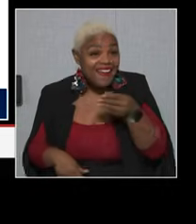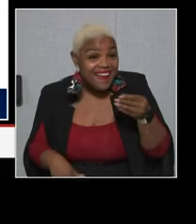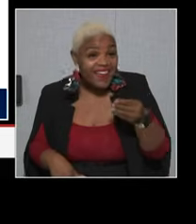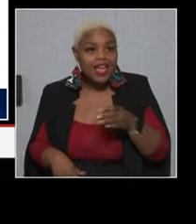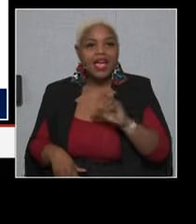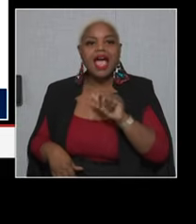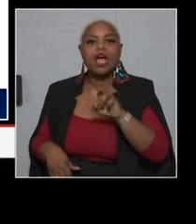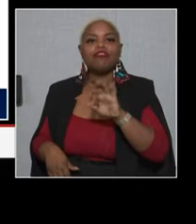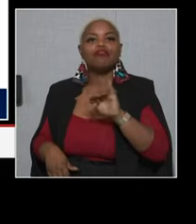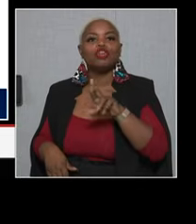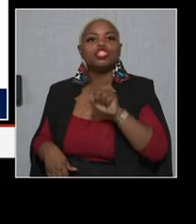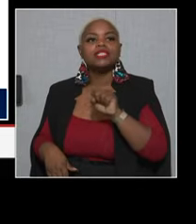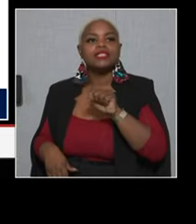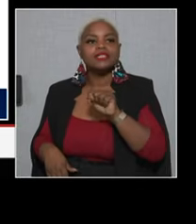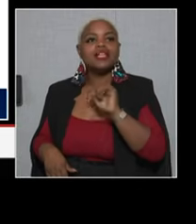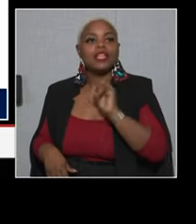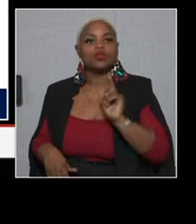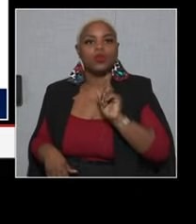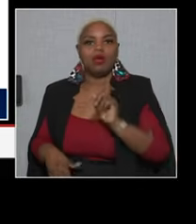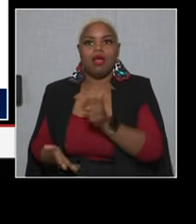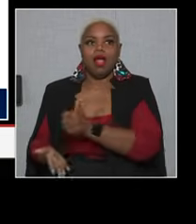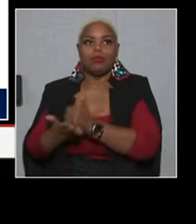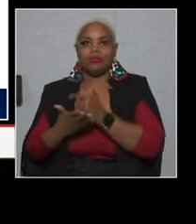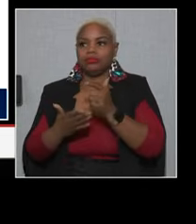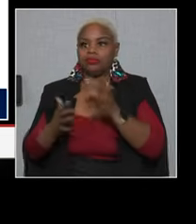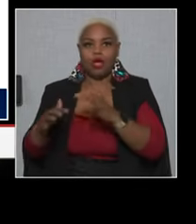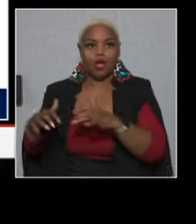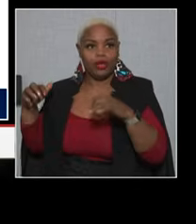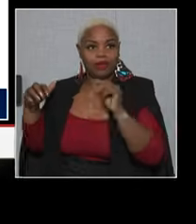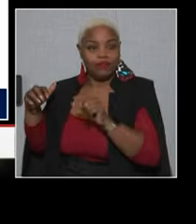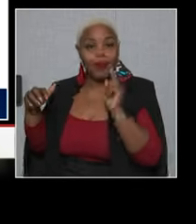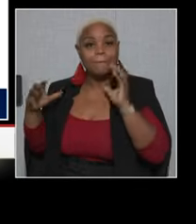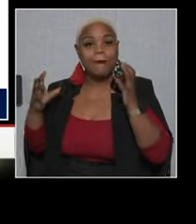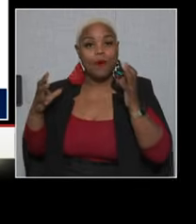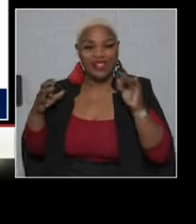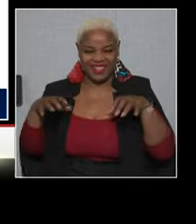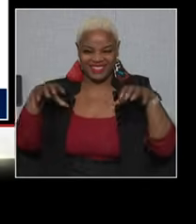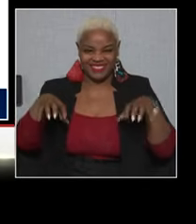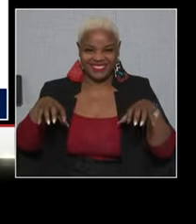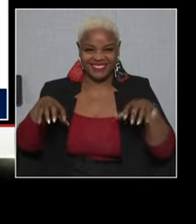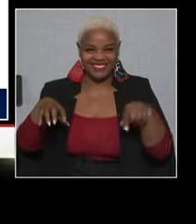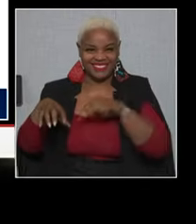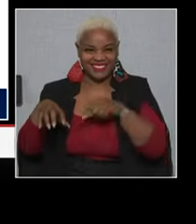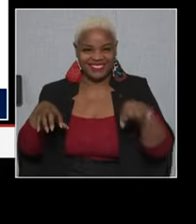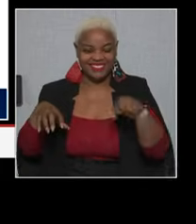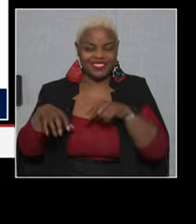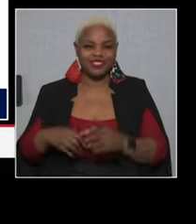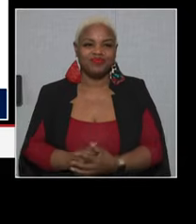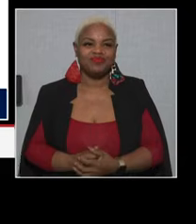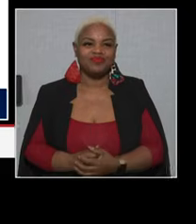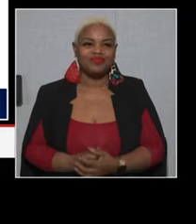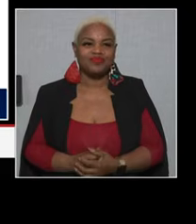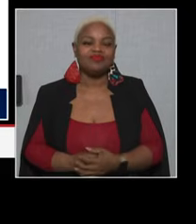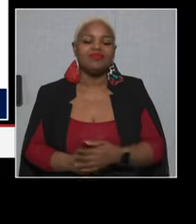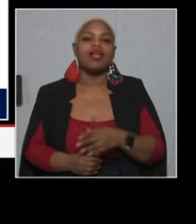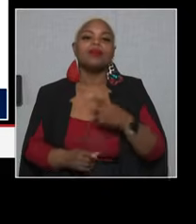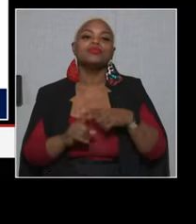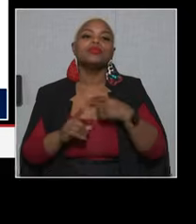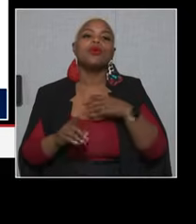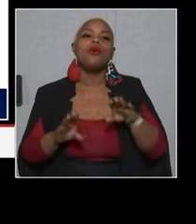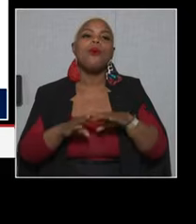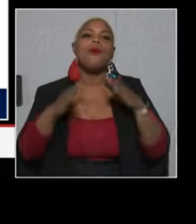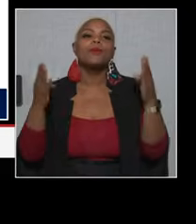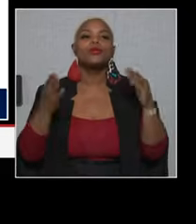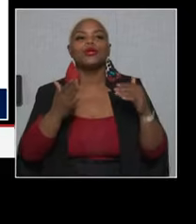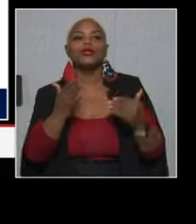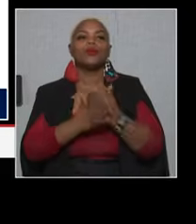partner. And we opened several years back now a new men's shelter at